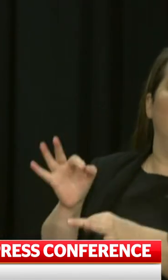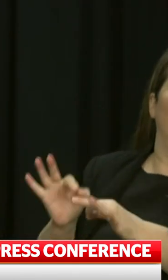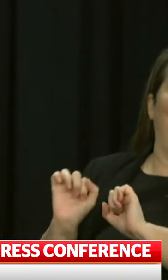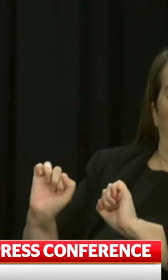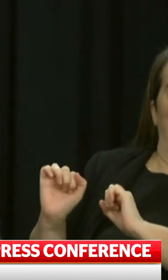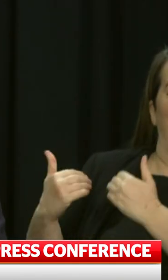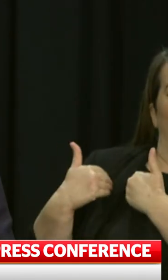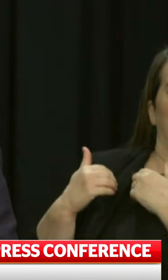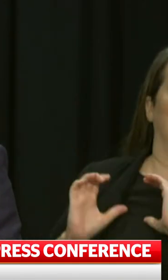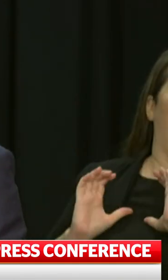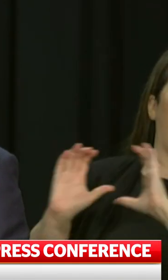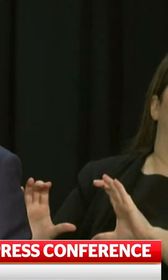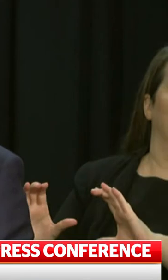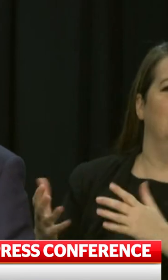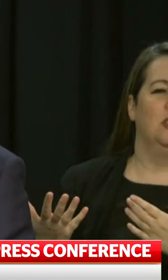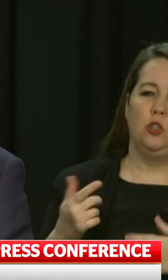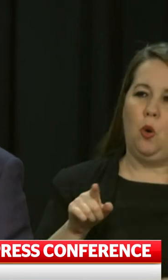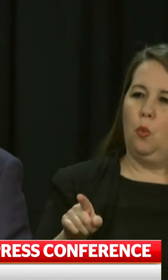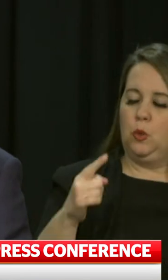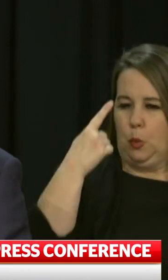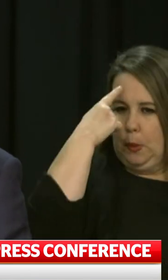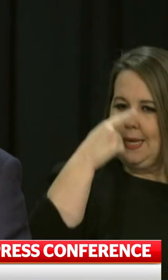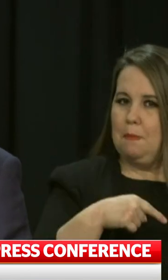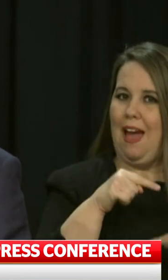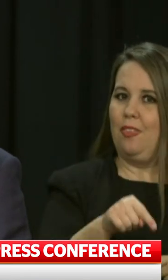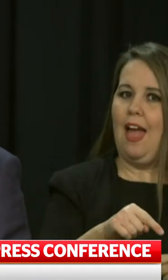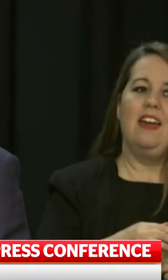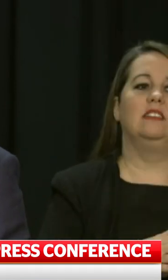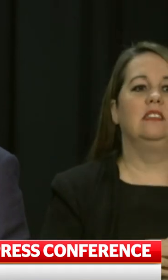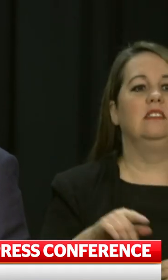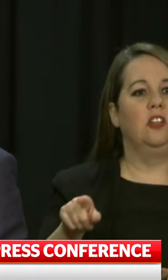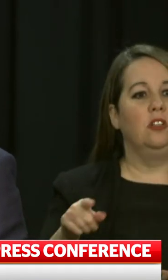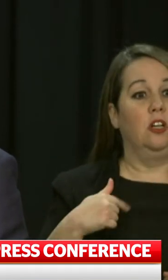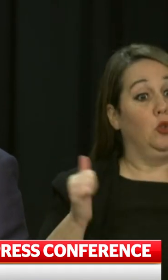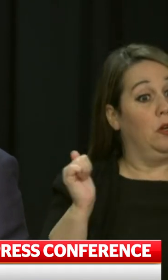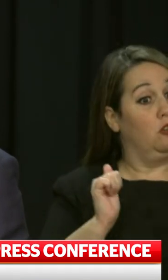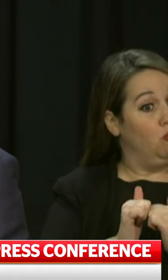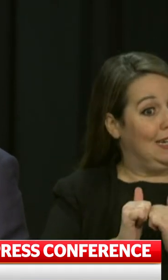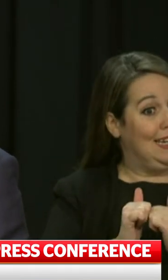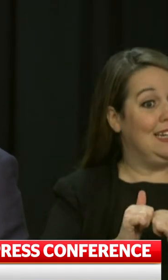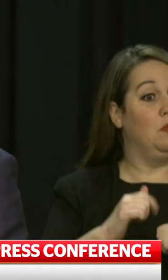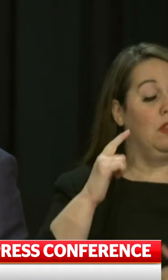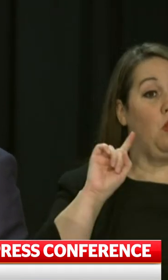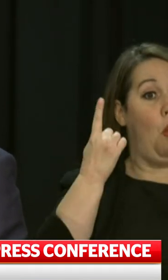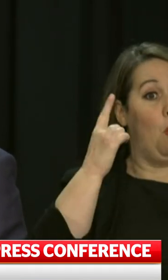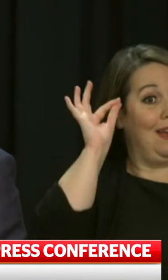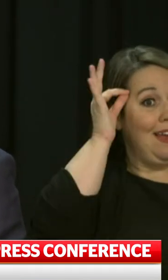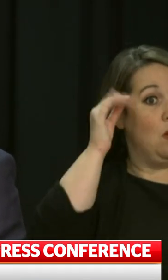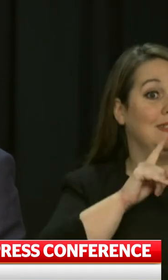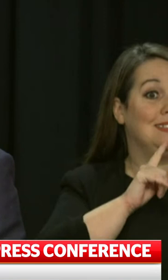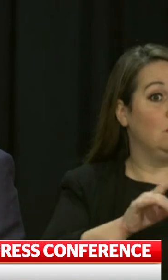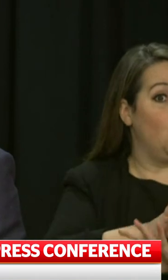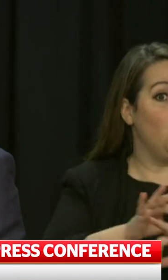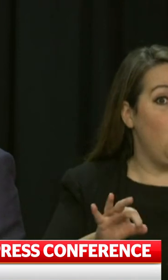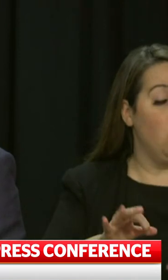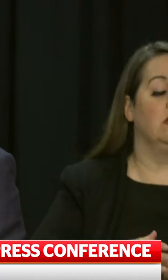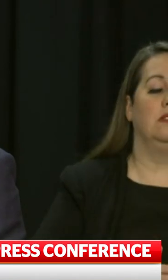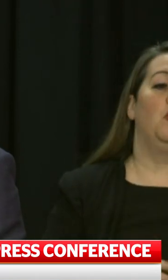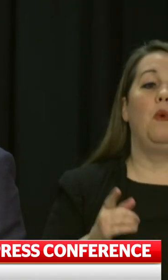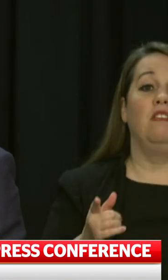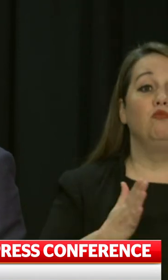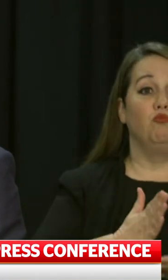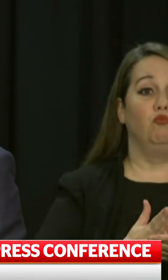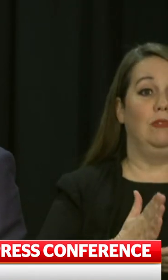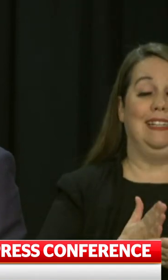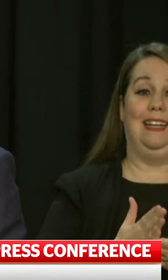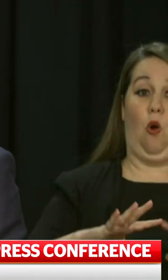is the process at for determining? The issues around compensation, around managed retreat and so on, of course, are integral to our overall work